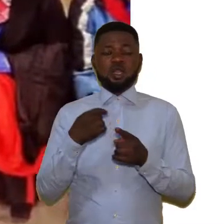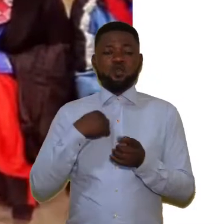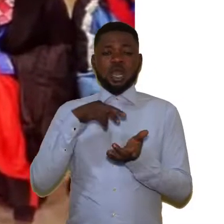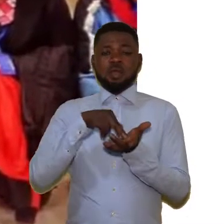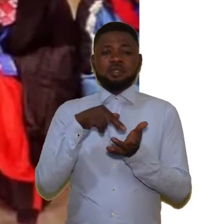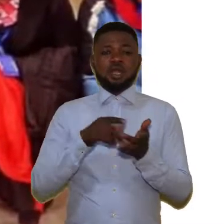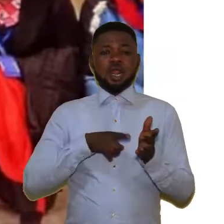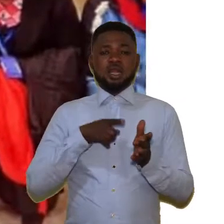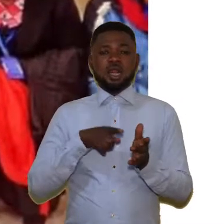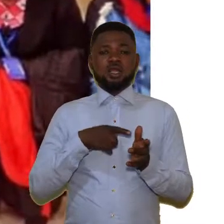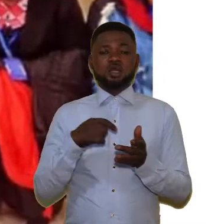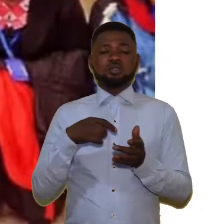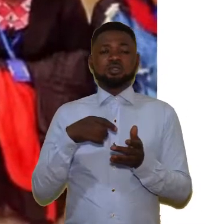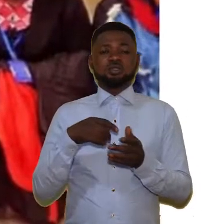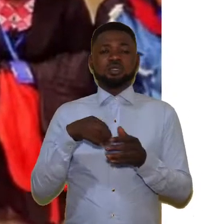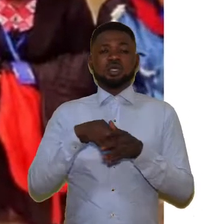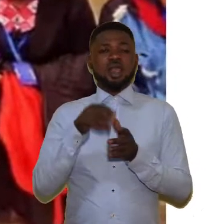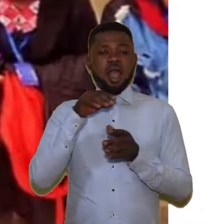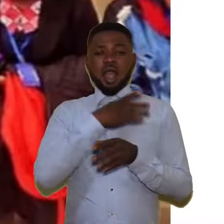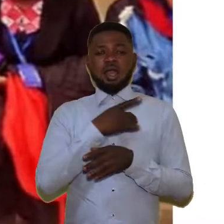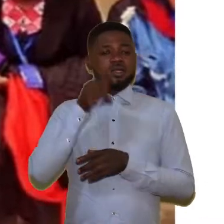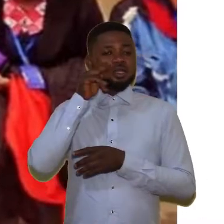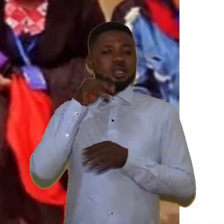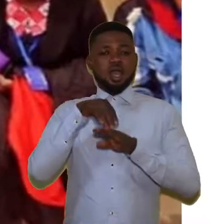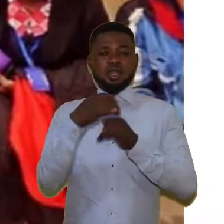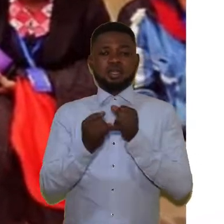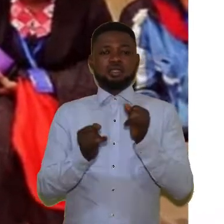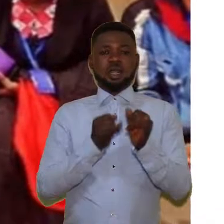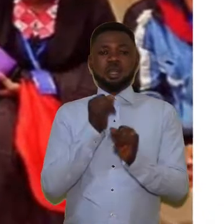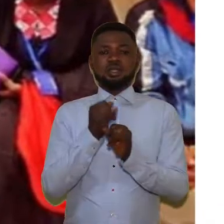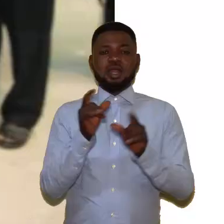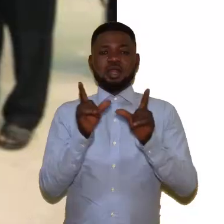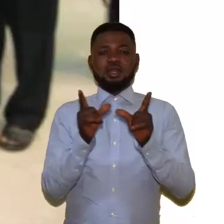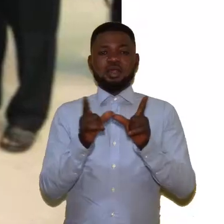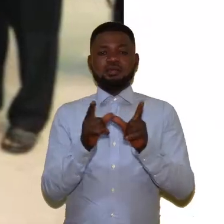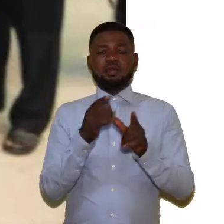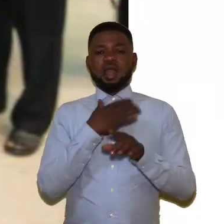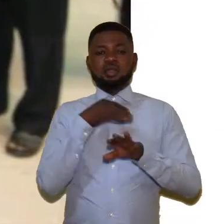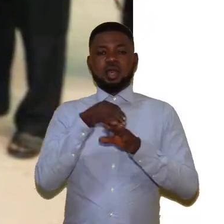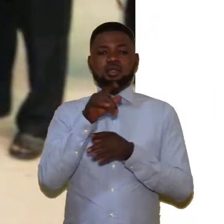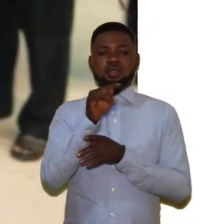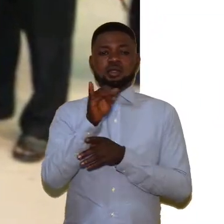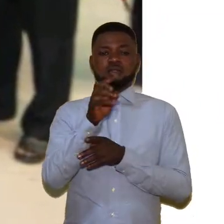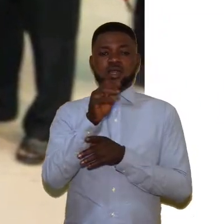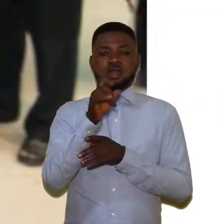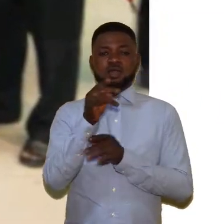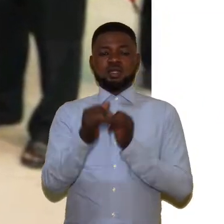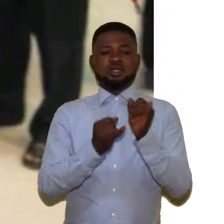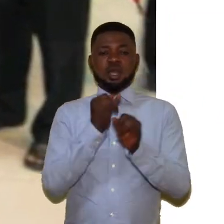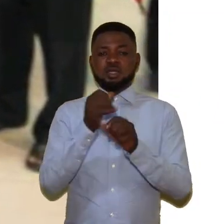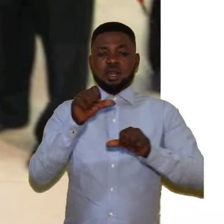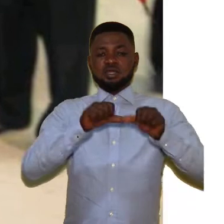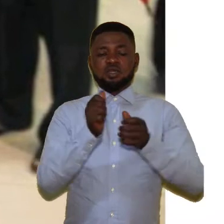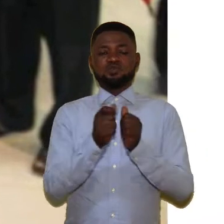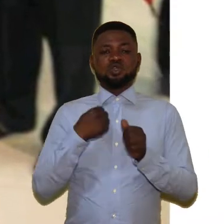we represented Lagos State and Nigeria at the international level, also at the Taiwan International Science Fair, which we